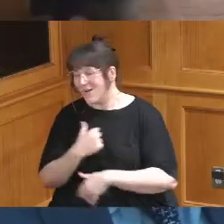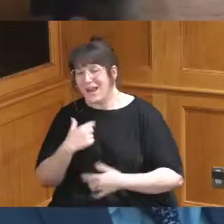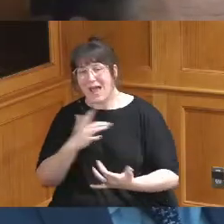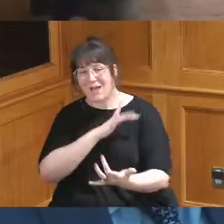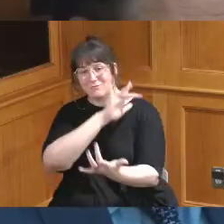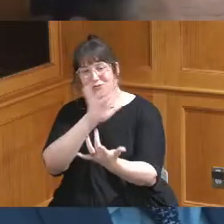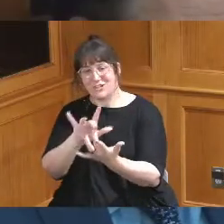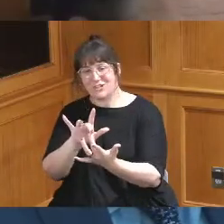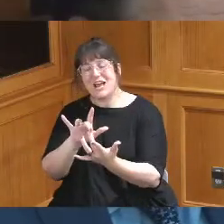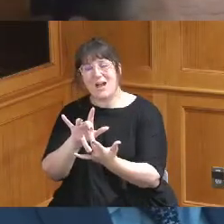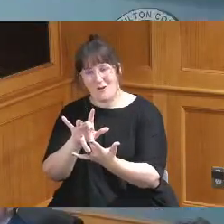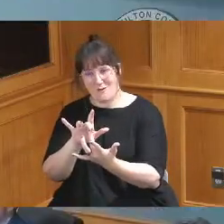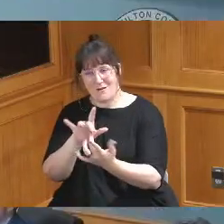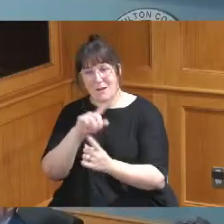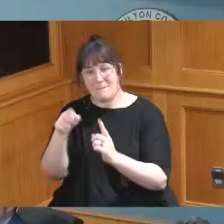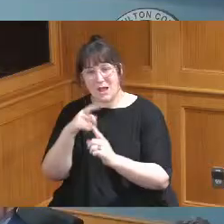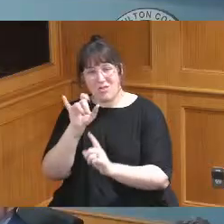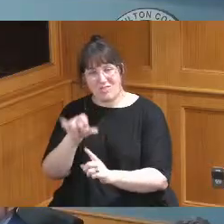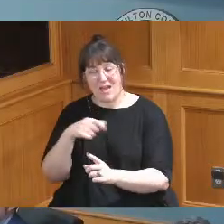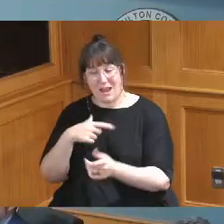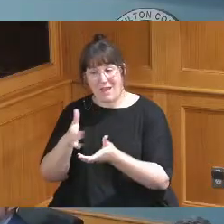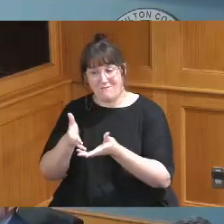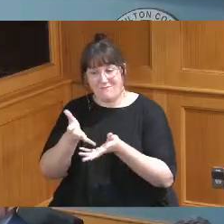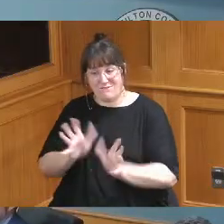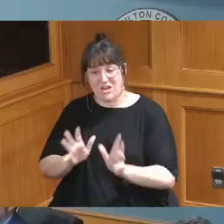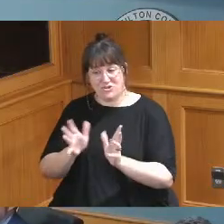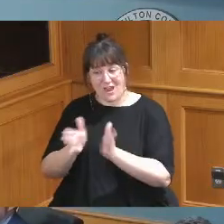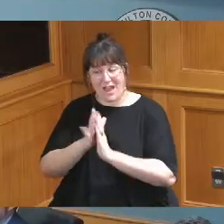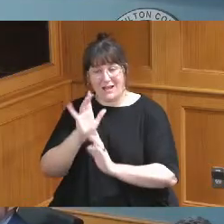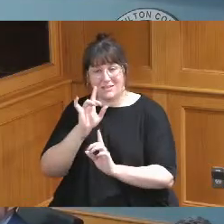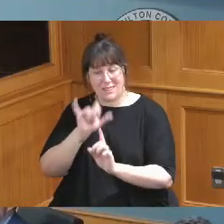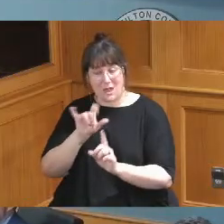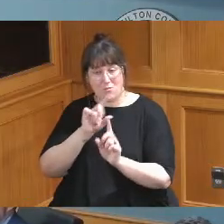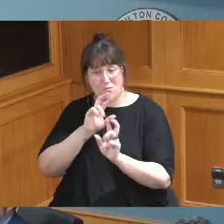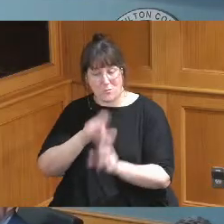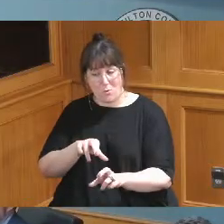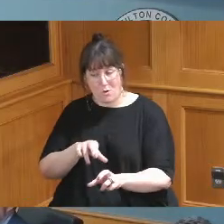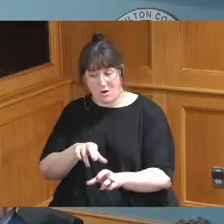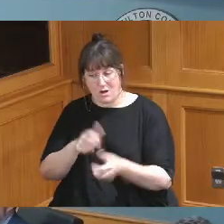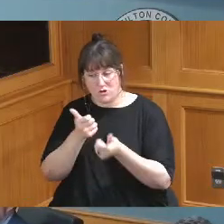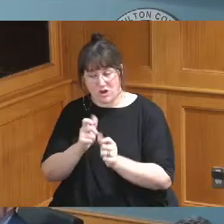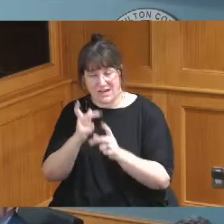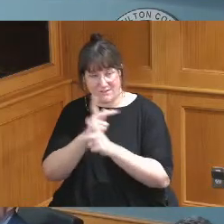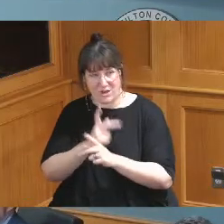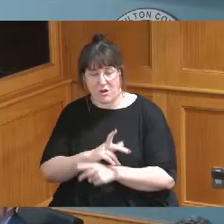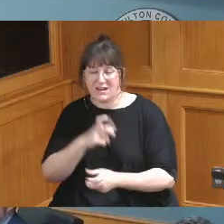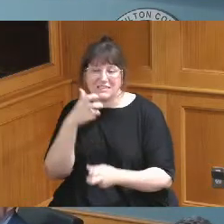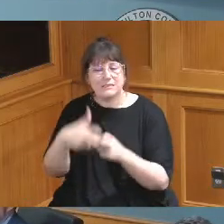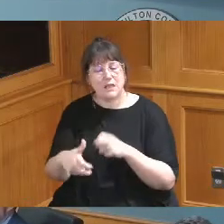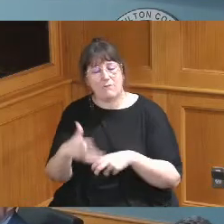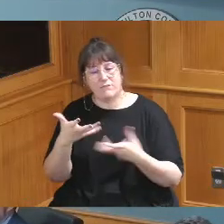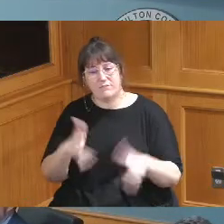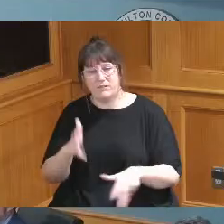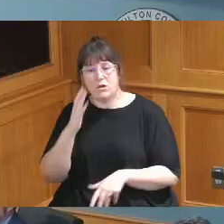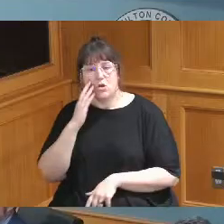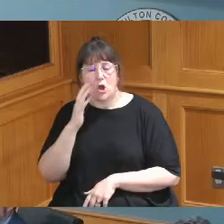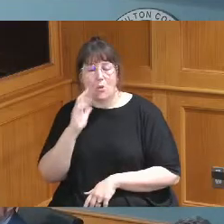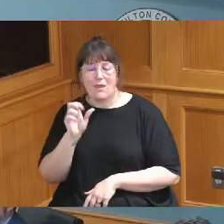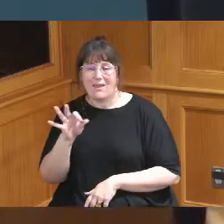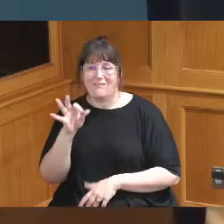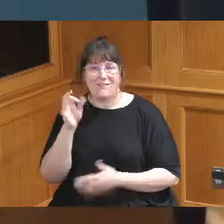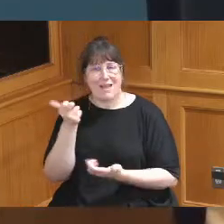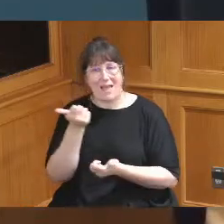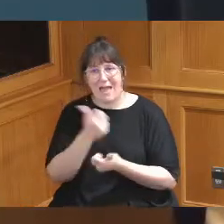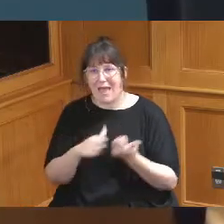to the treasurer about this item and asked her for that report that you're referring to, and trying to figure out, it's hard to know if any of these